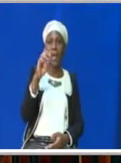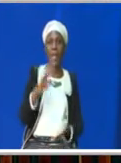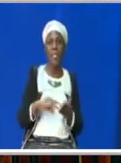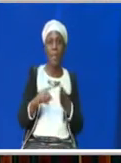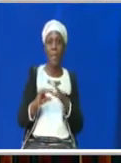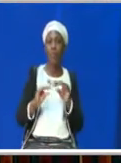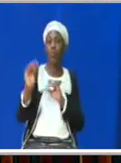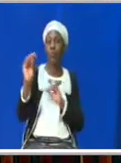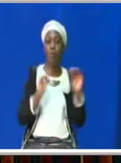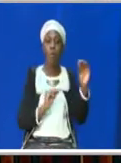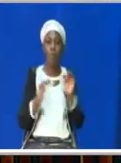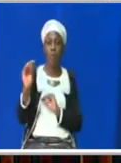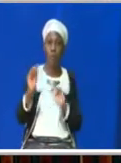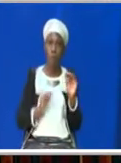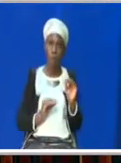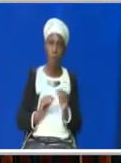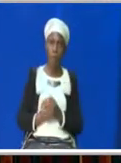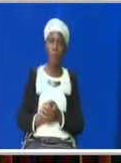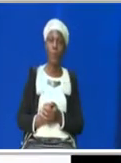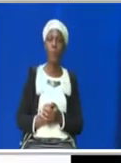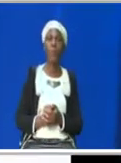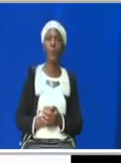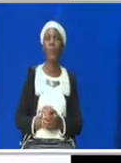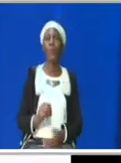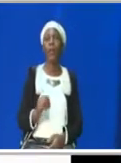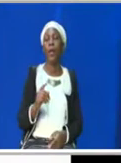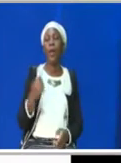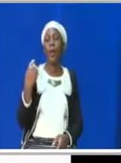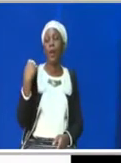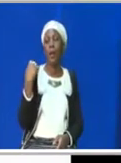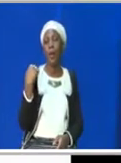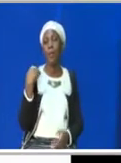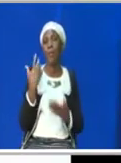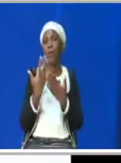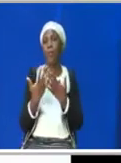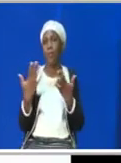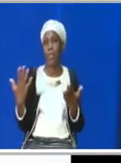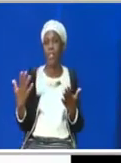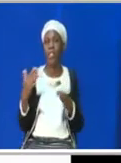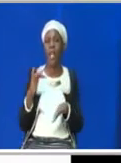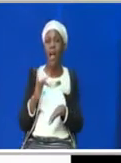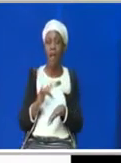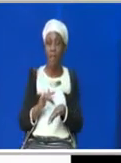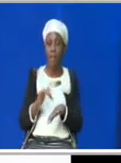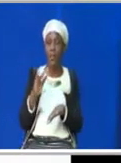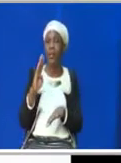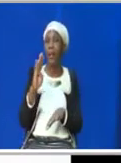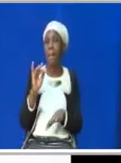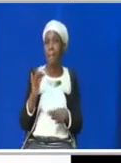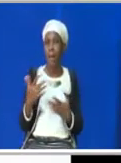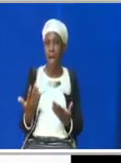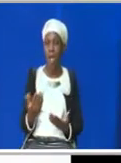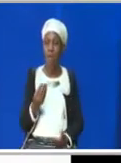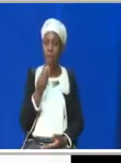So population is influenced by 1,